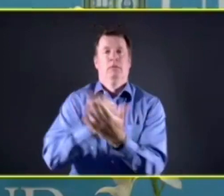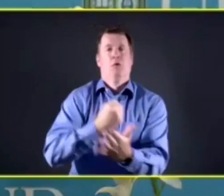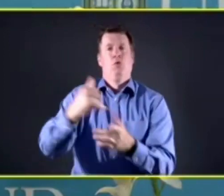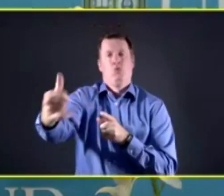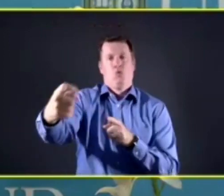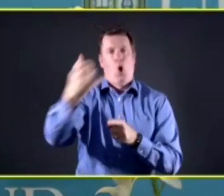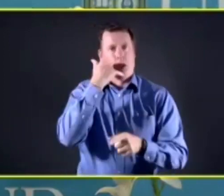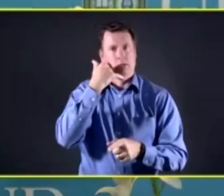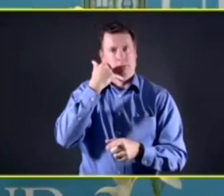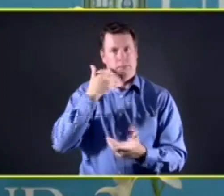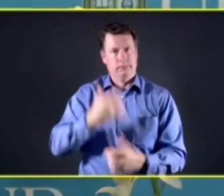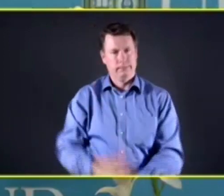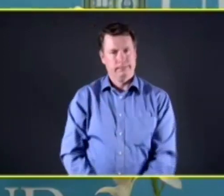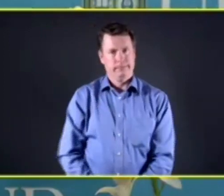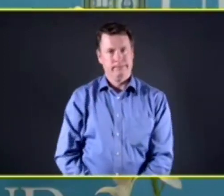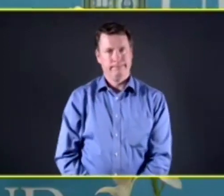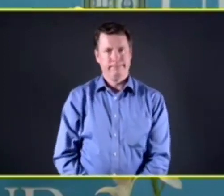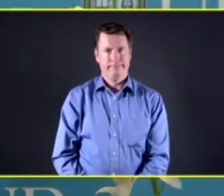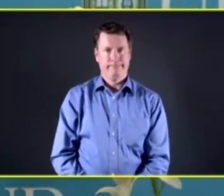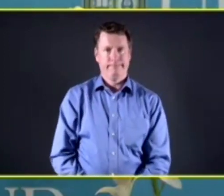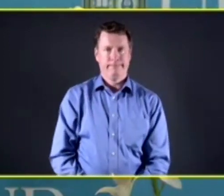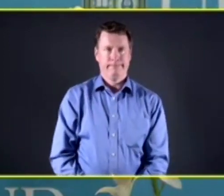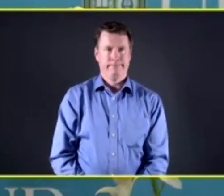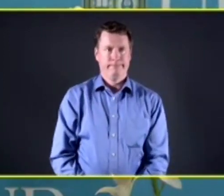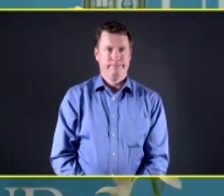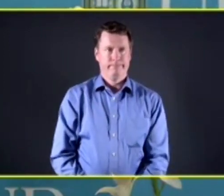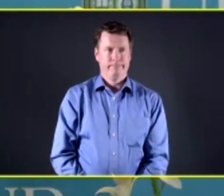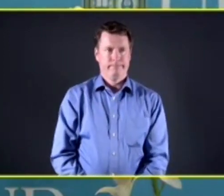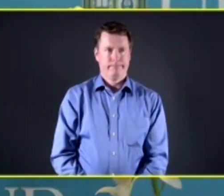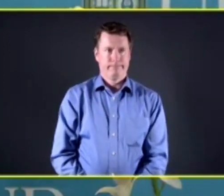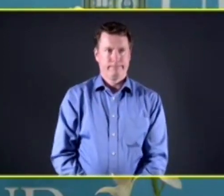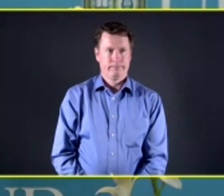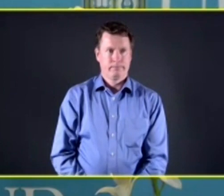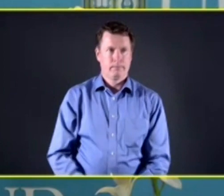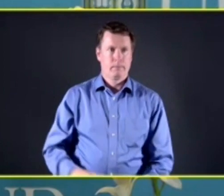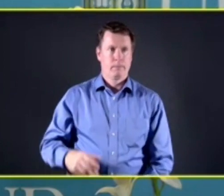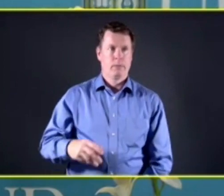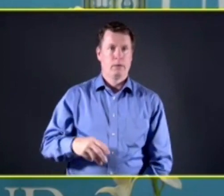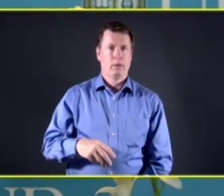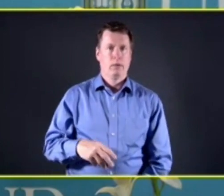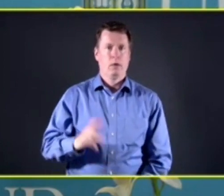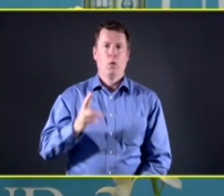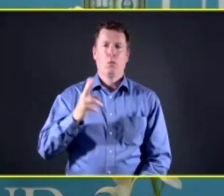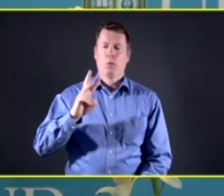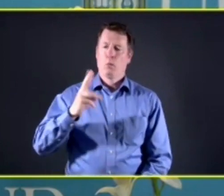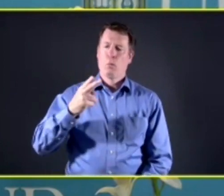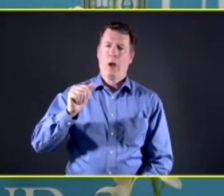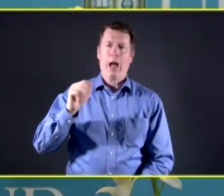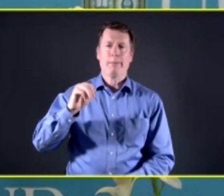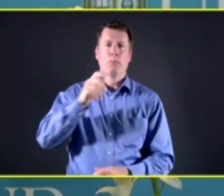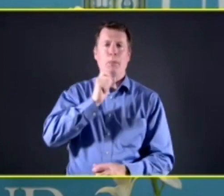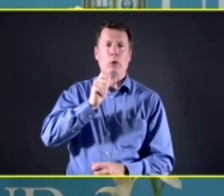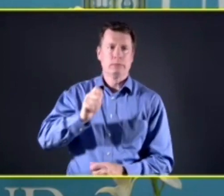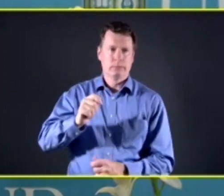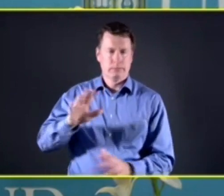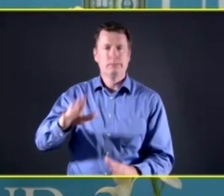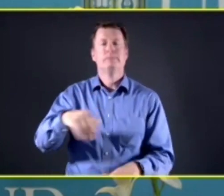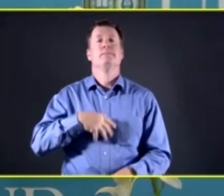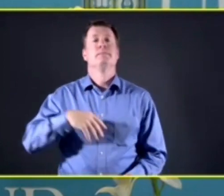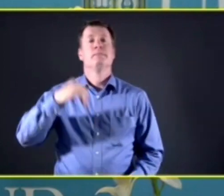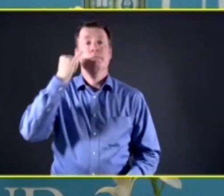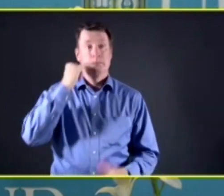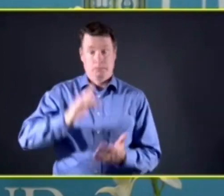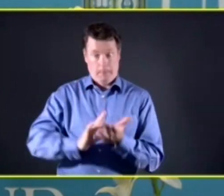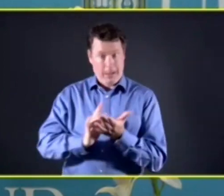we restore chat, Jane from 13WAM TV has a question. If the drug proves effective, how fast would it be given to other patients in Rochester, and how does